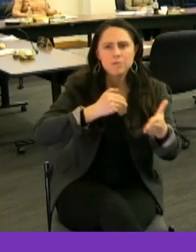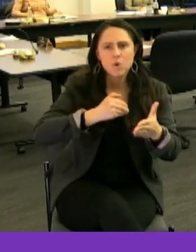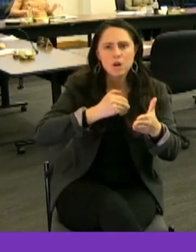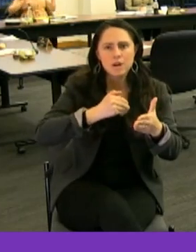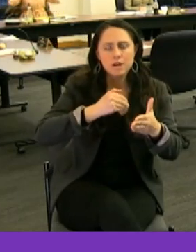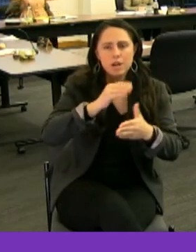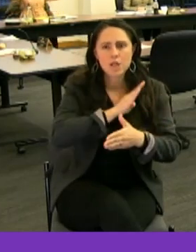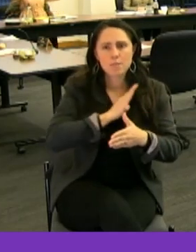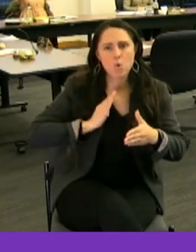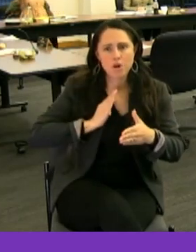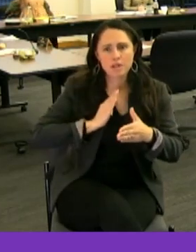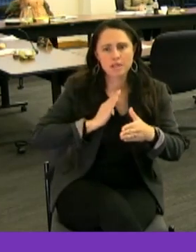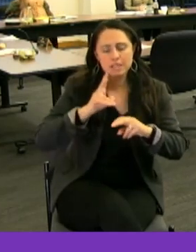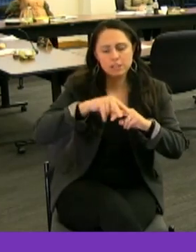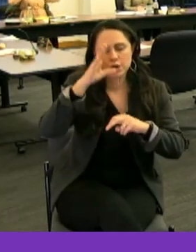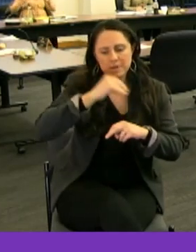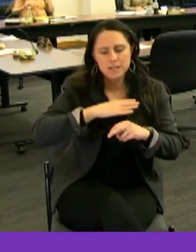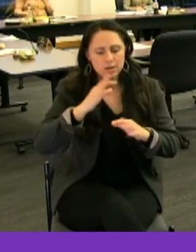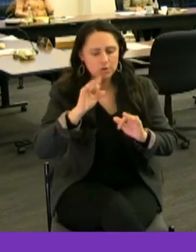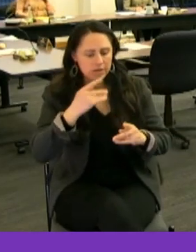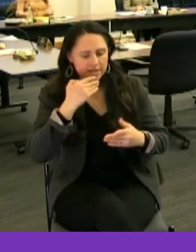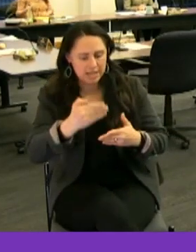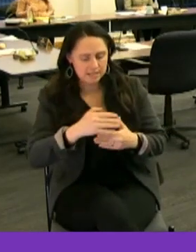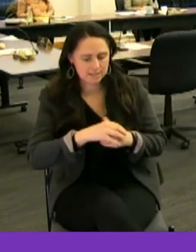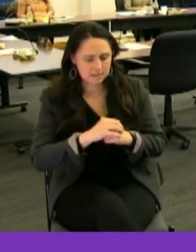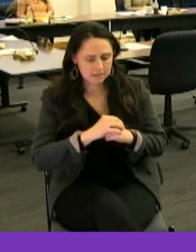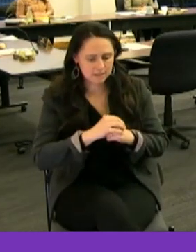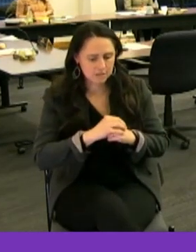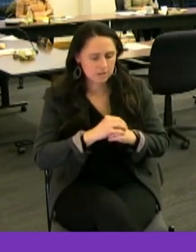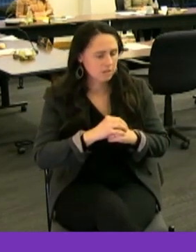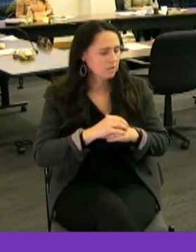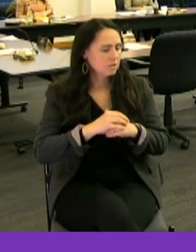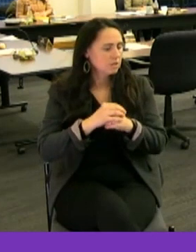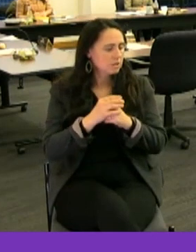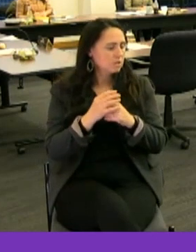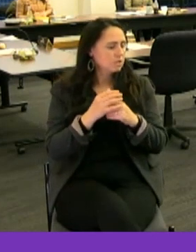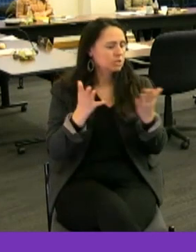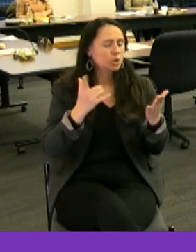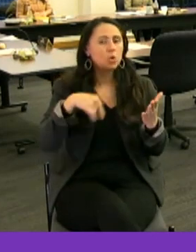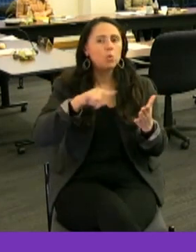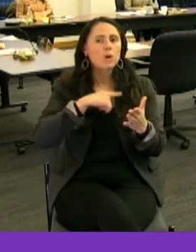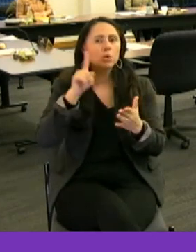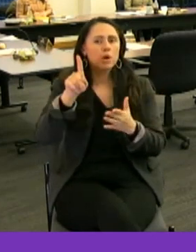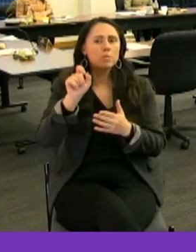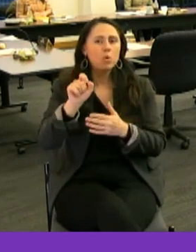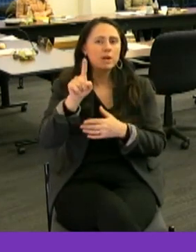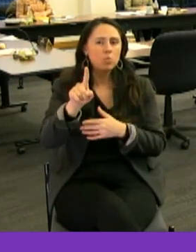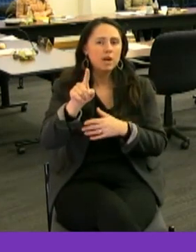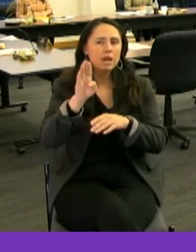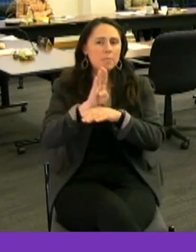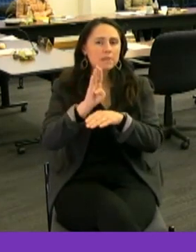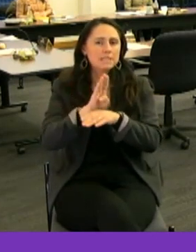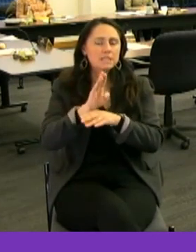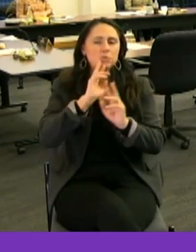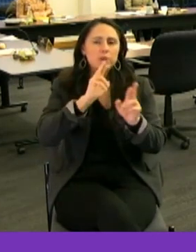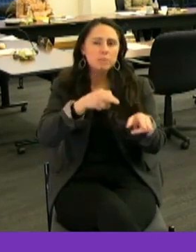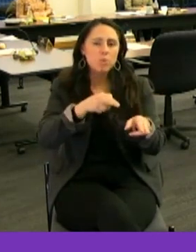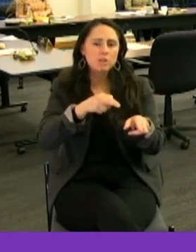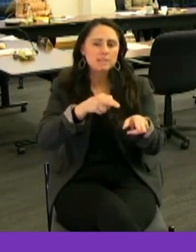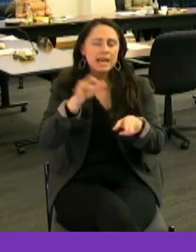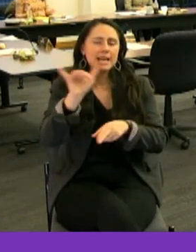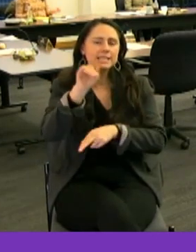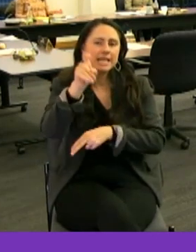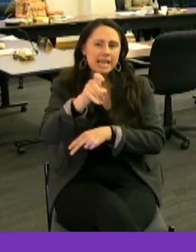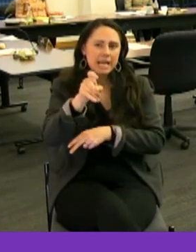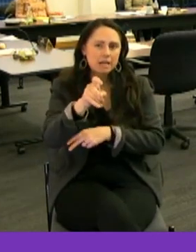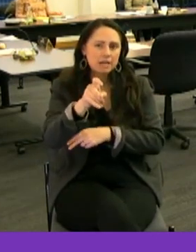Chairman. Okay, thanks. So we're 1.1 business reports as